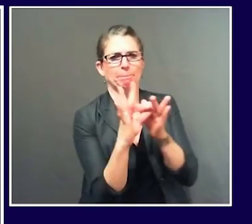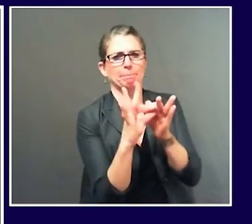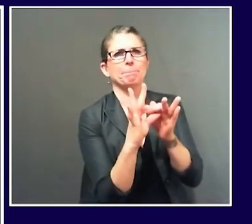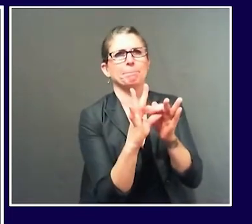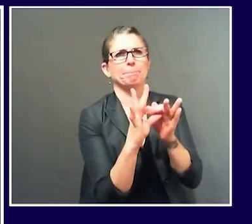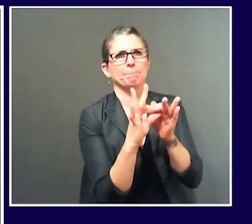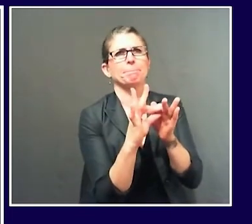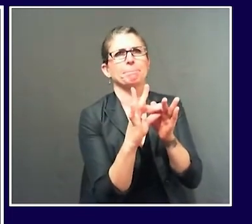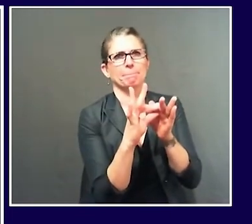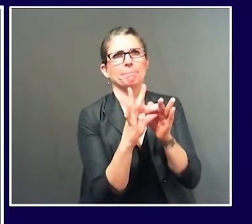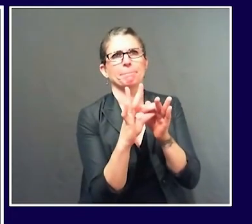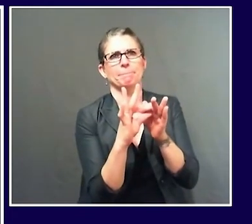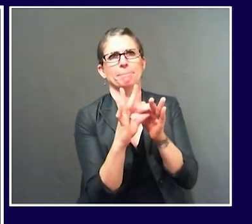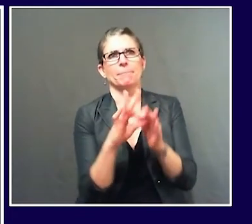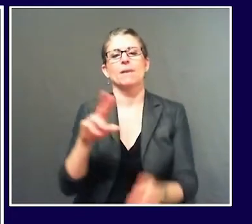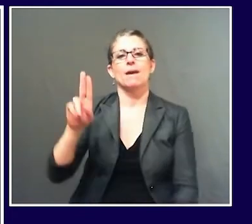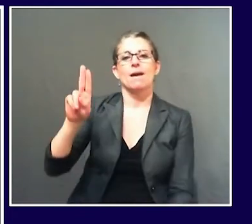unprecedented.